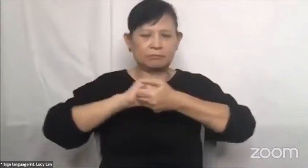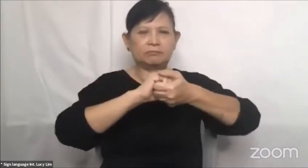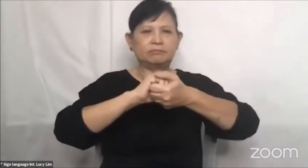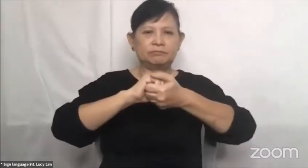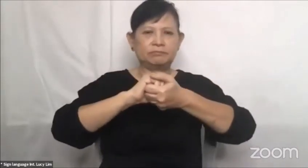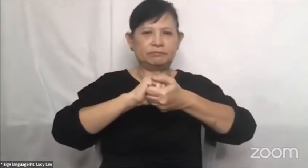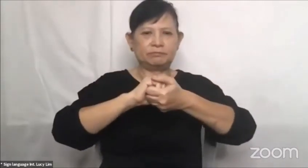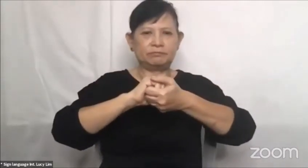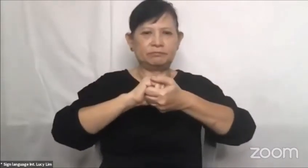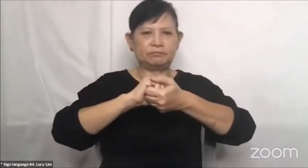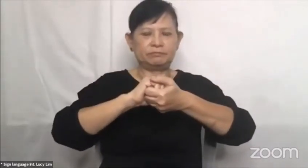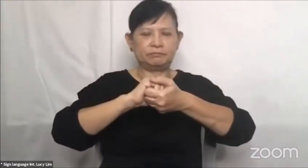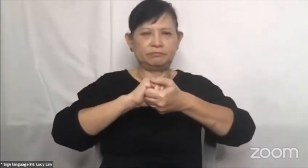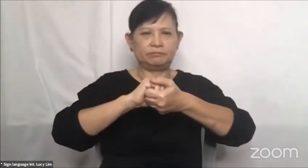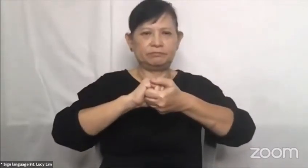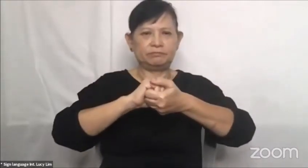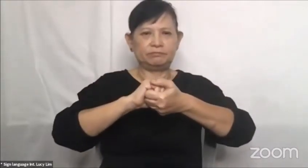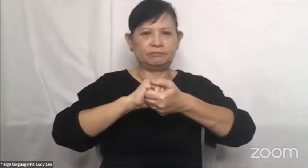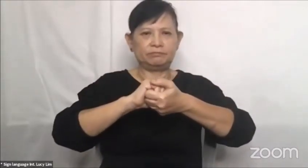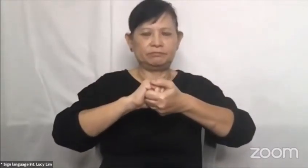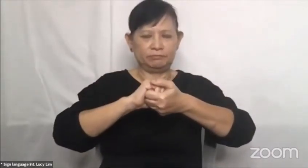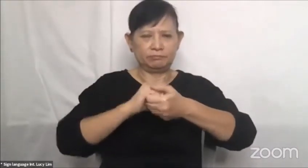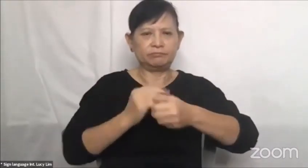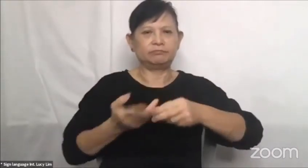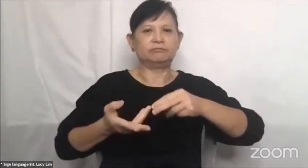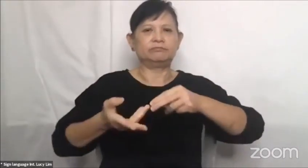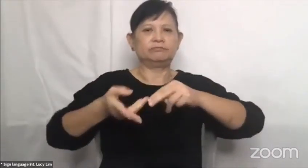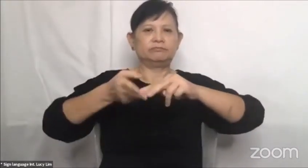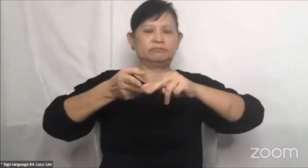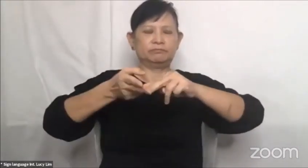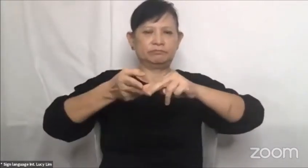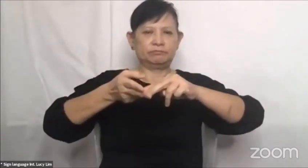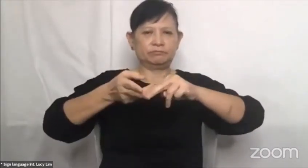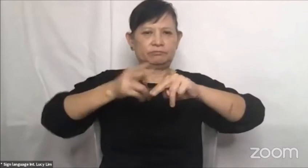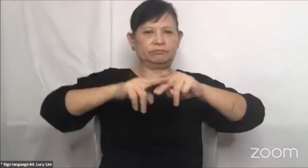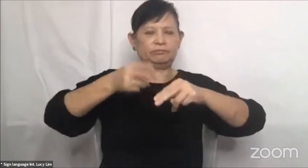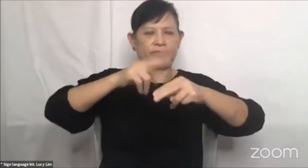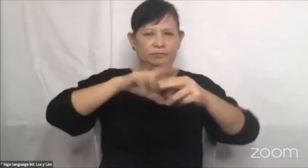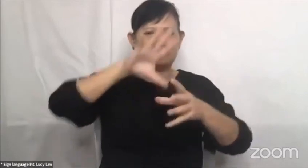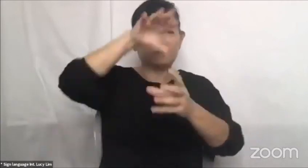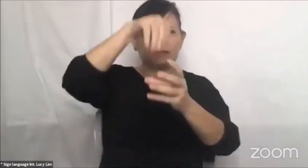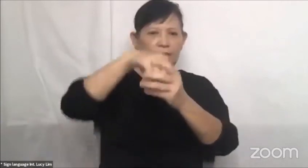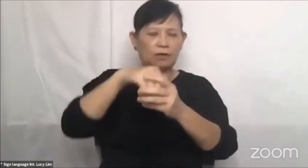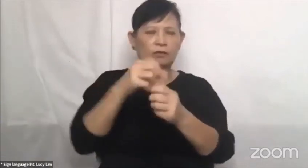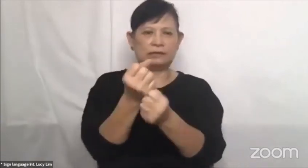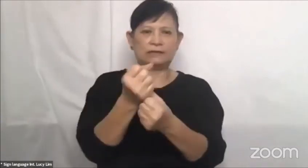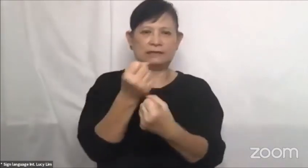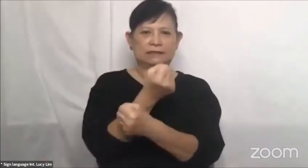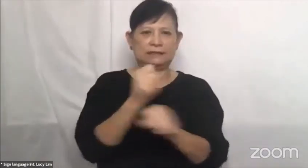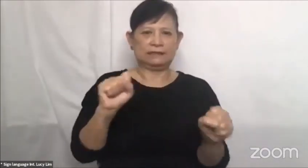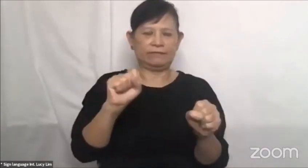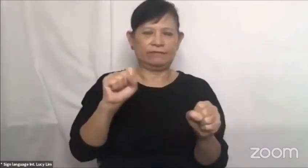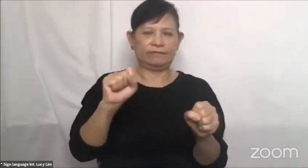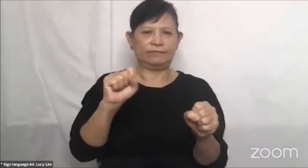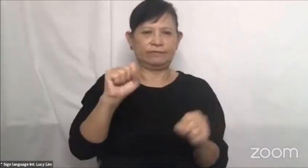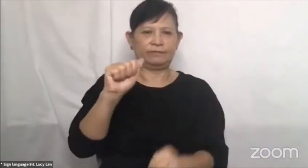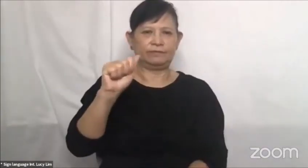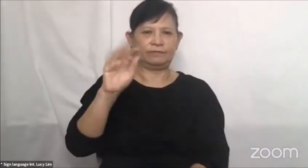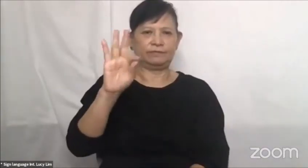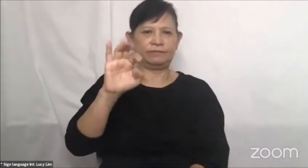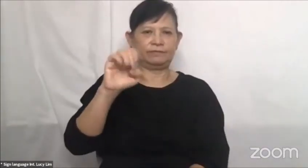becoming to include safety, for example, in the evacuation